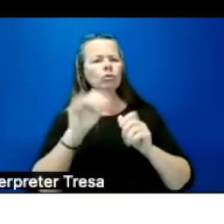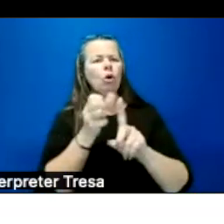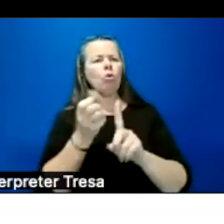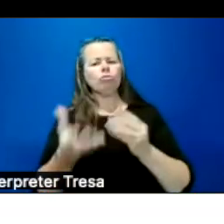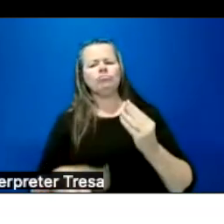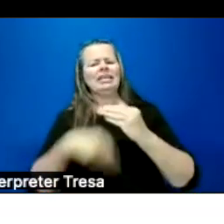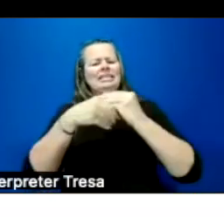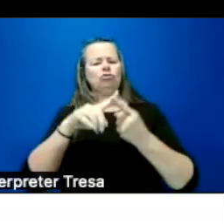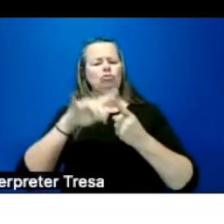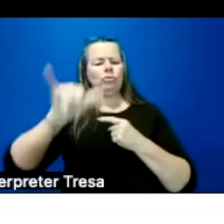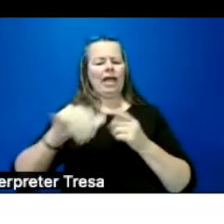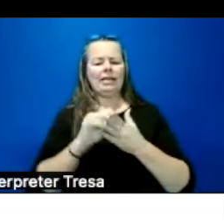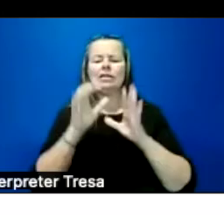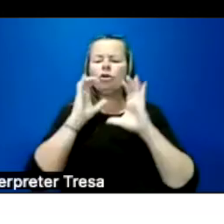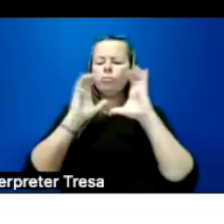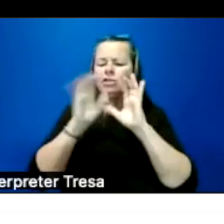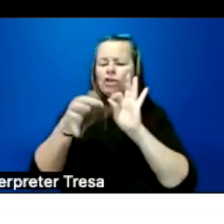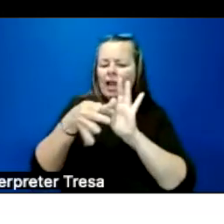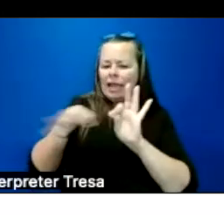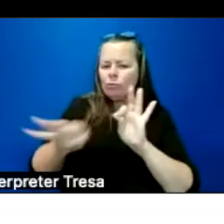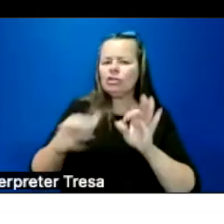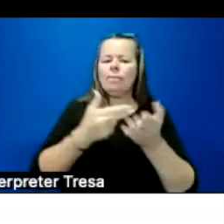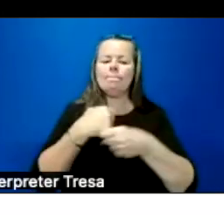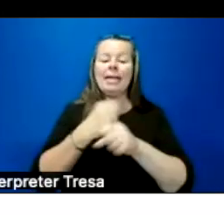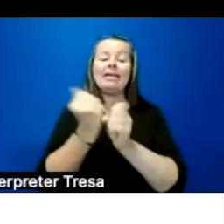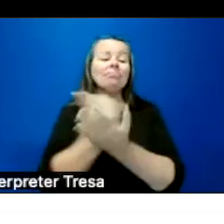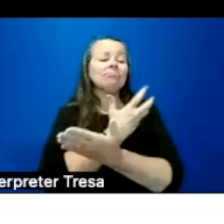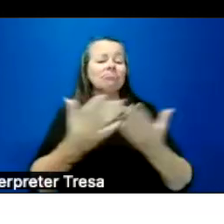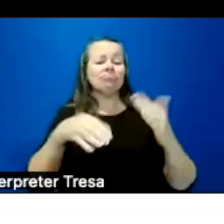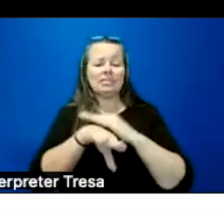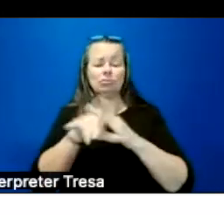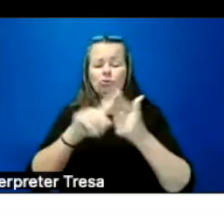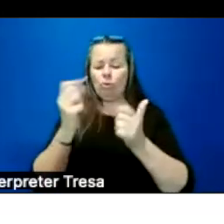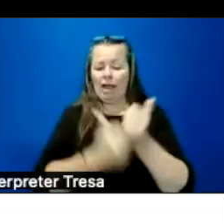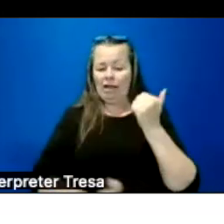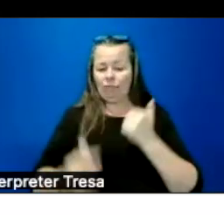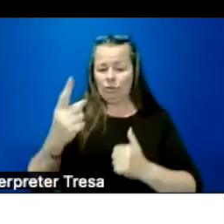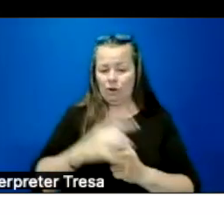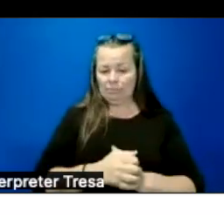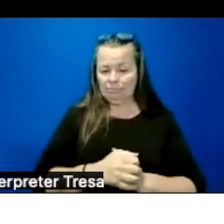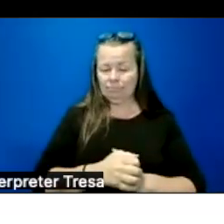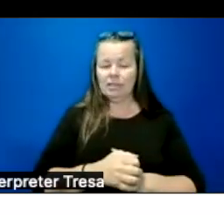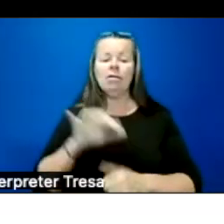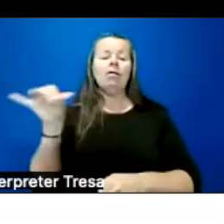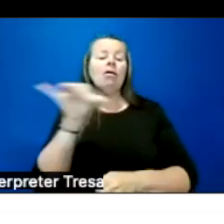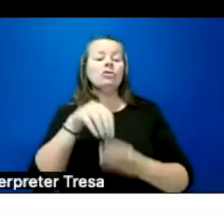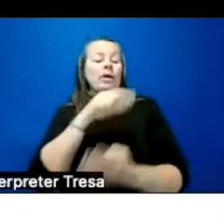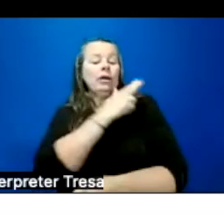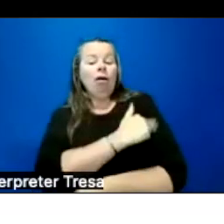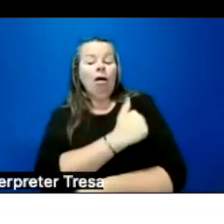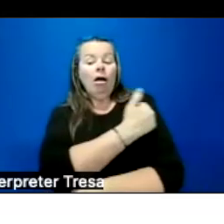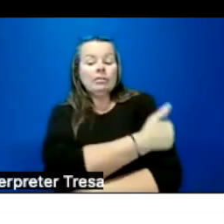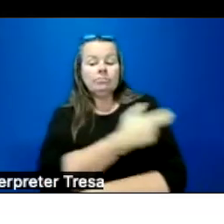it accessible for everyone. Also in hospitals, same as in classroom, we don't know who is gonna pop